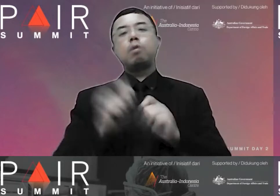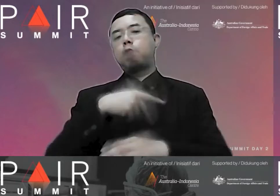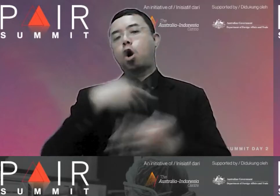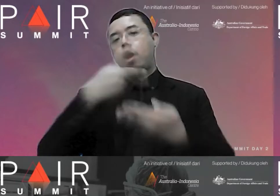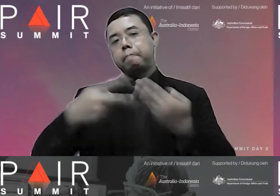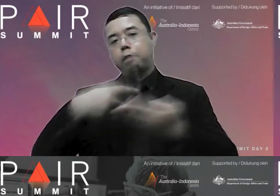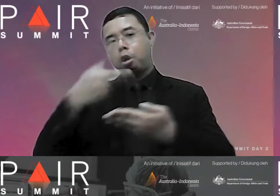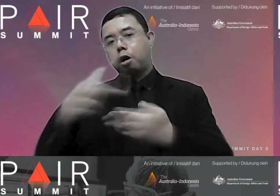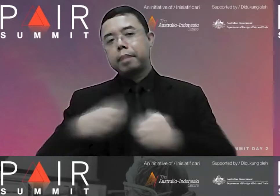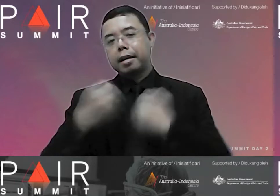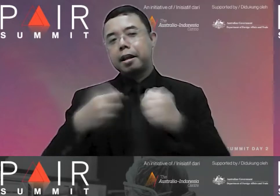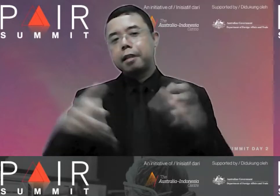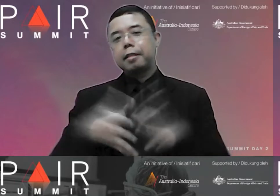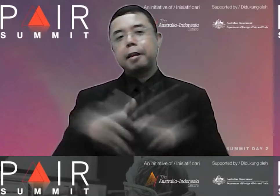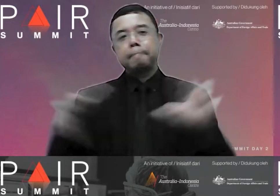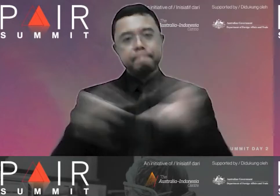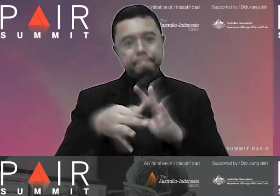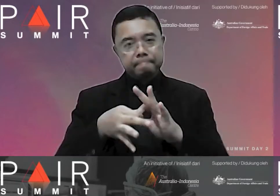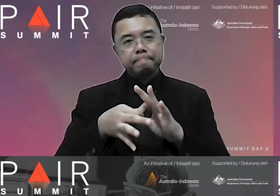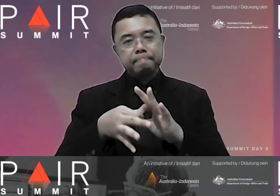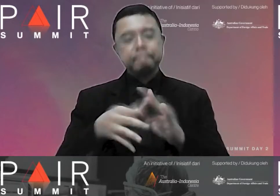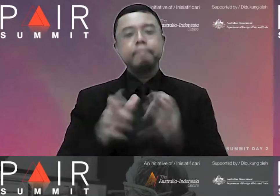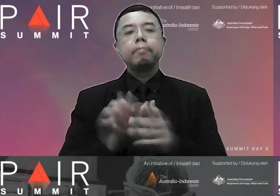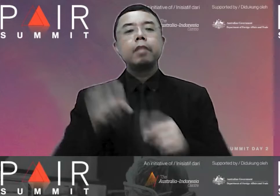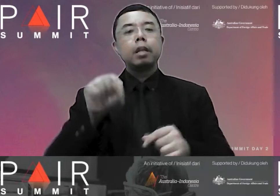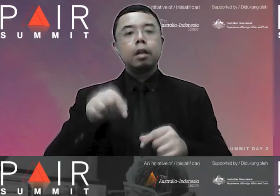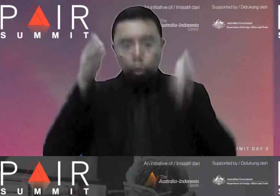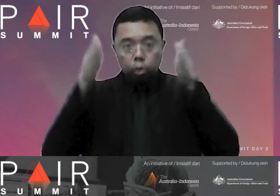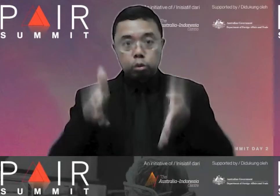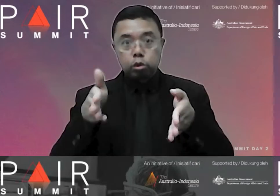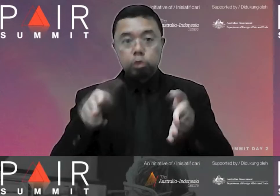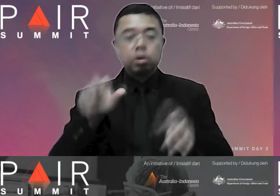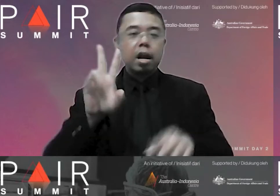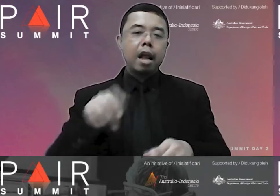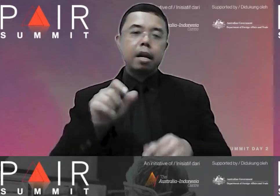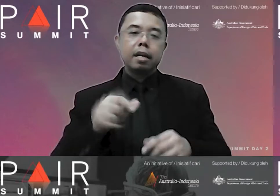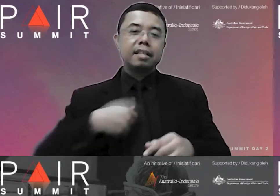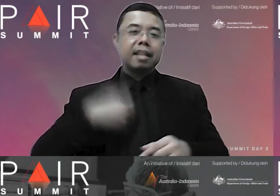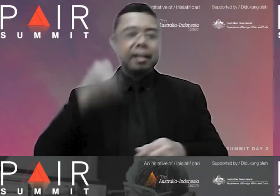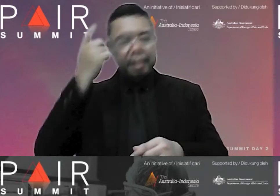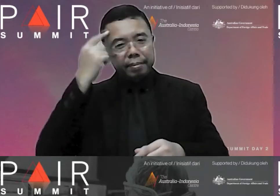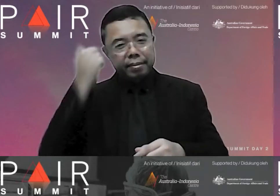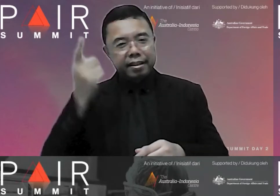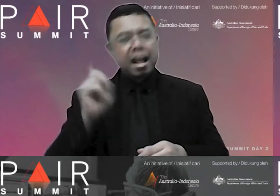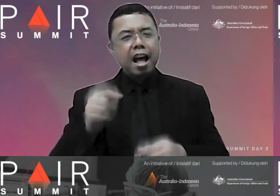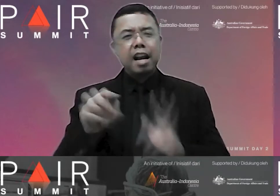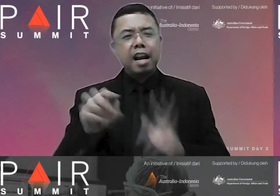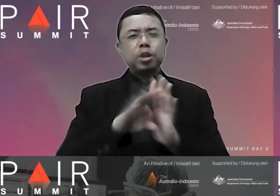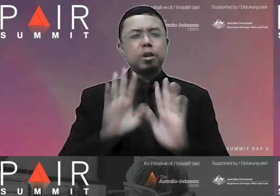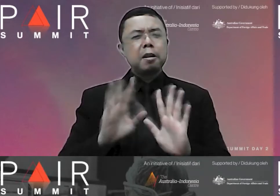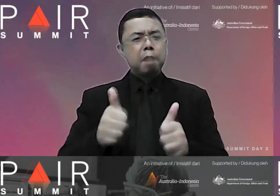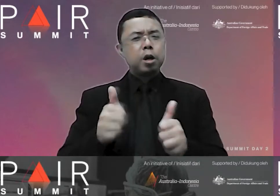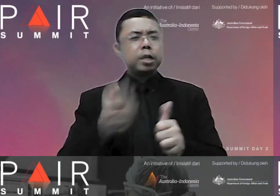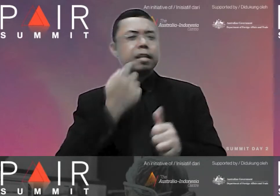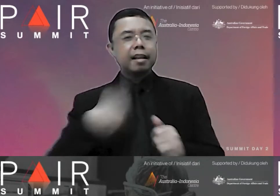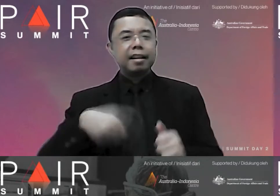In particular, I think My Health Record in Australia is really a good example of what we can do in Indonesia as well,